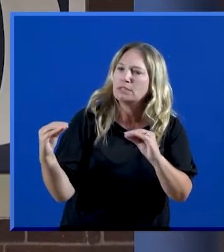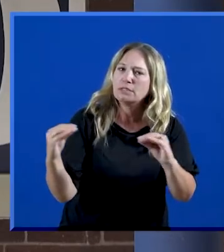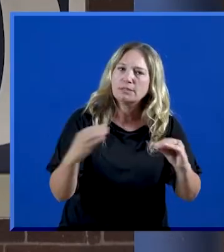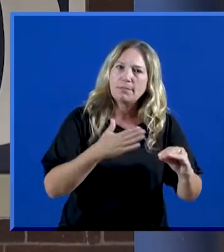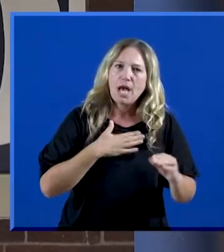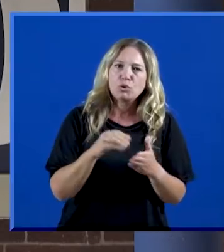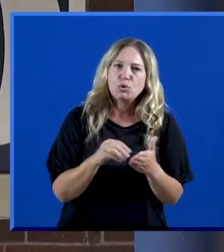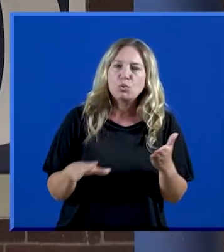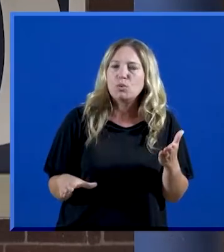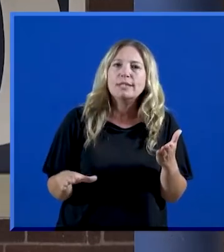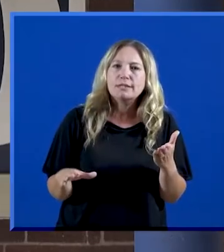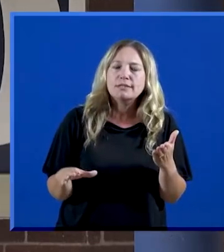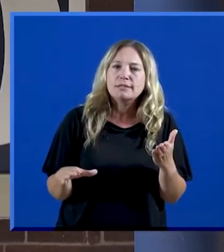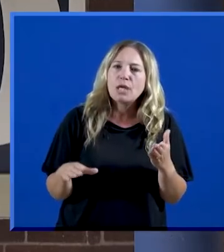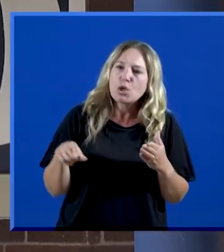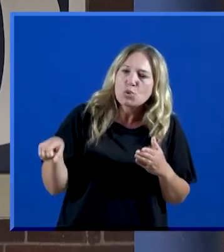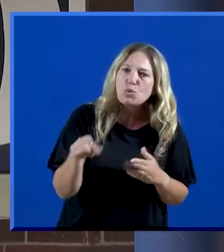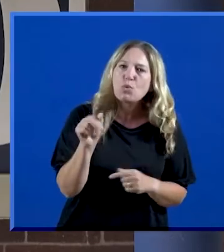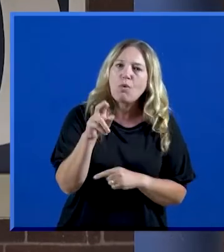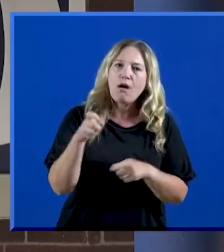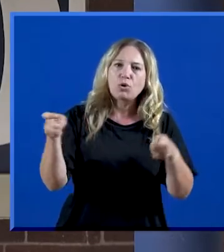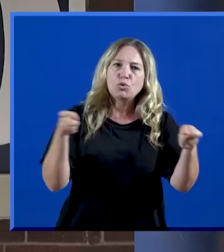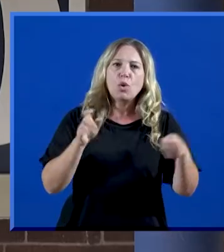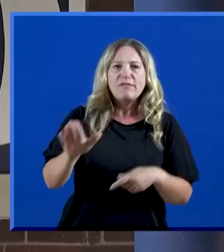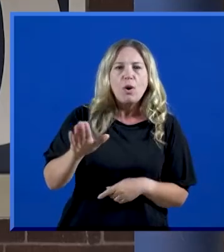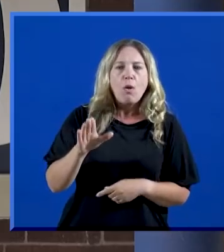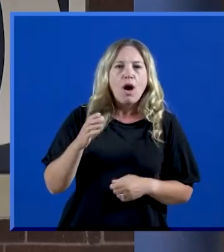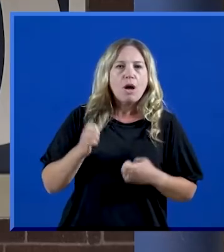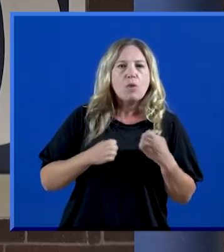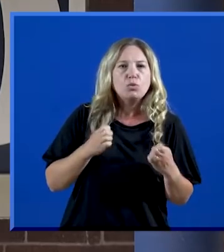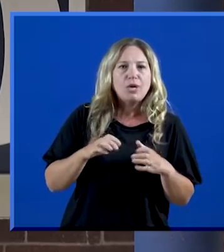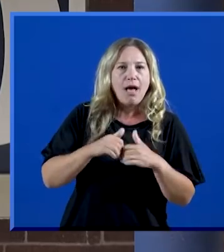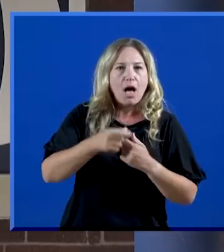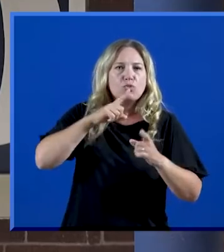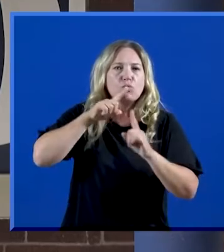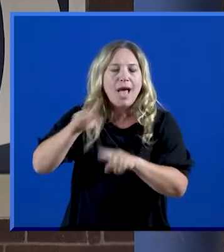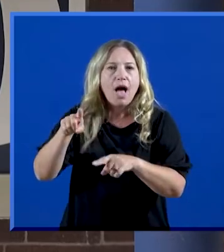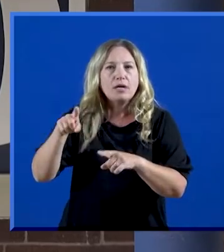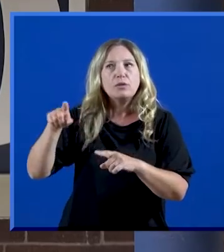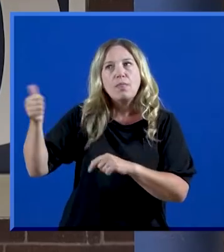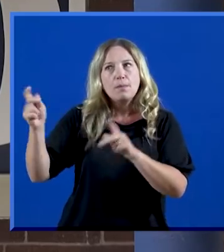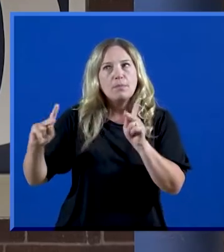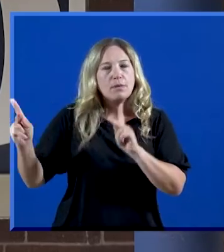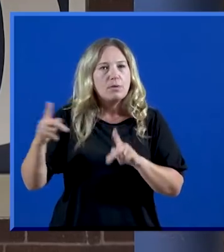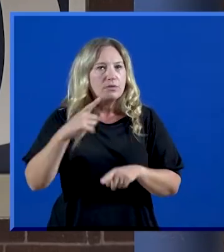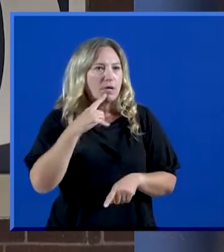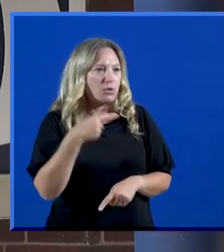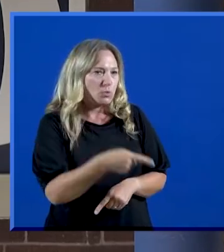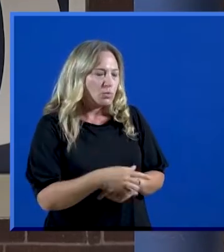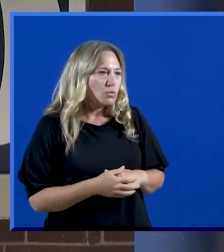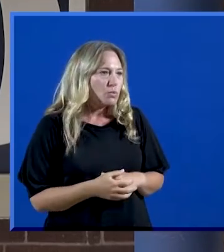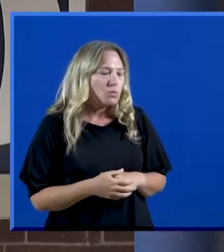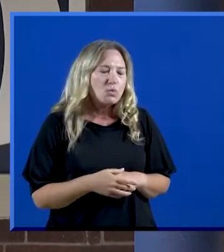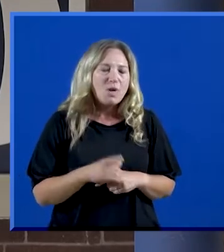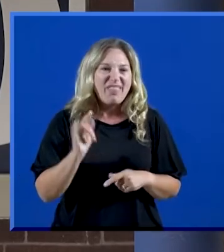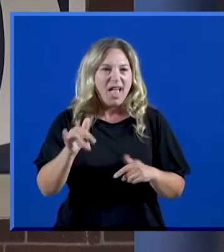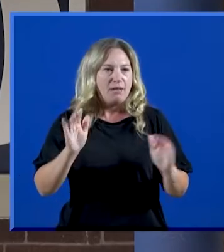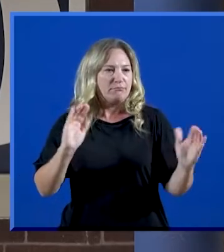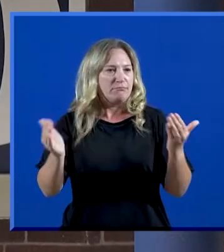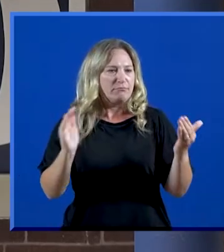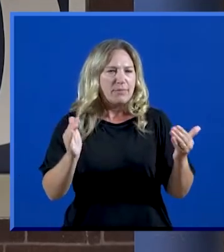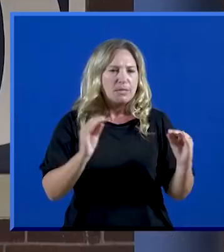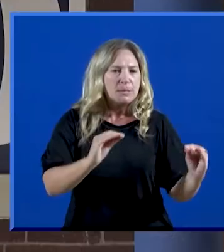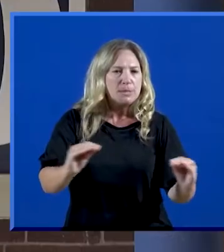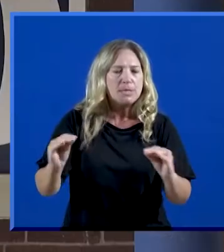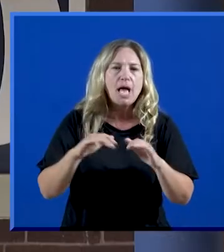is something I have always tried to teach my students. It's the belief that you are in control of your emotions and how you react to what people say.